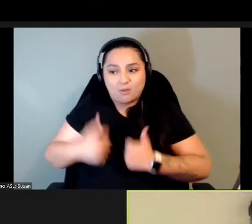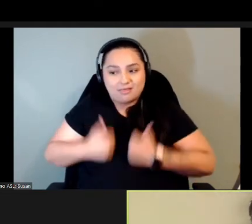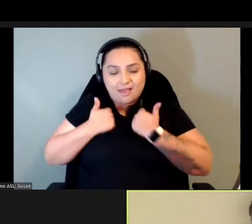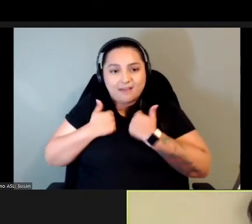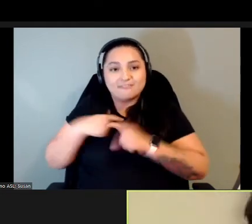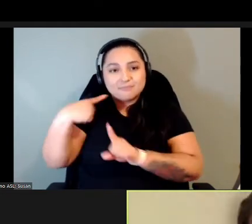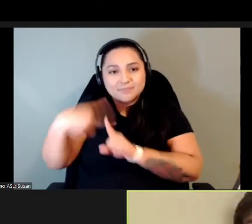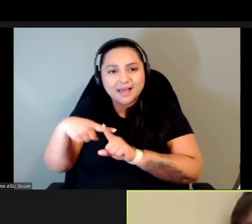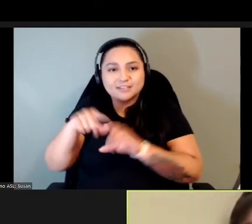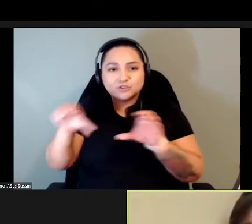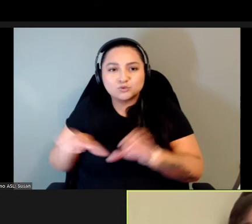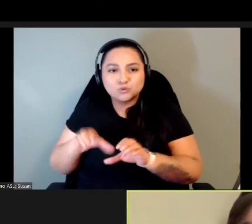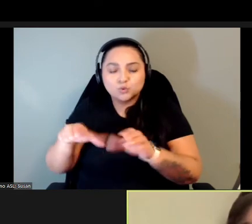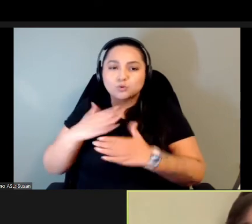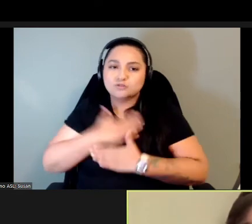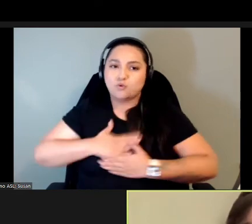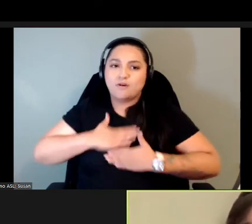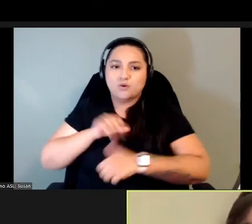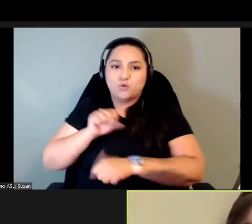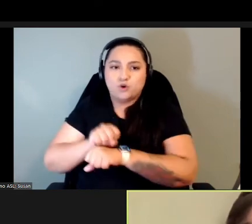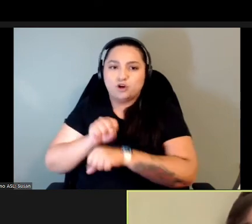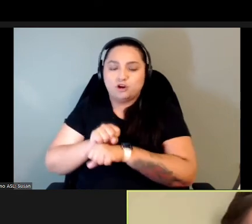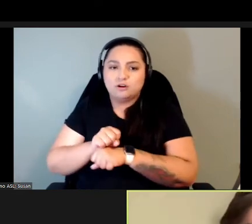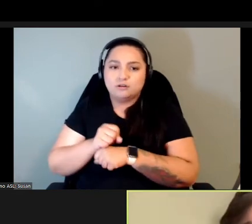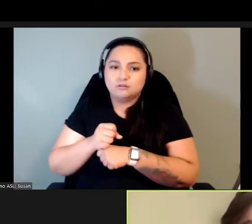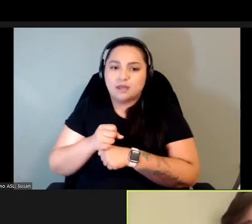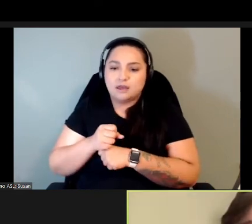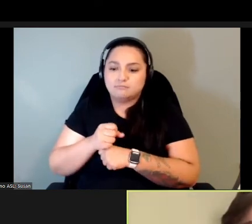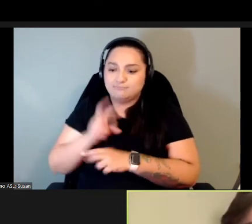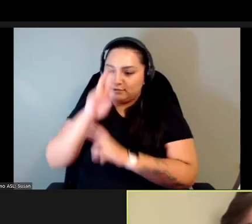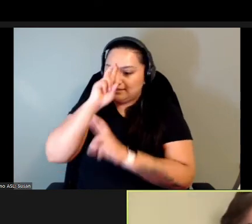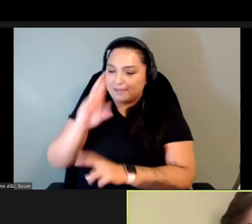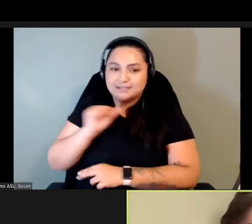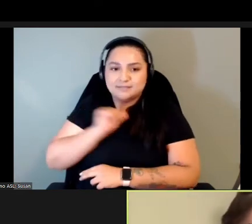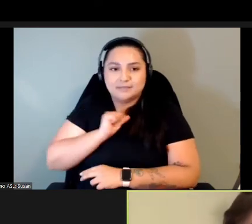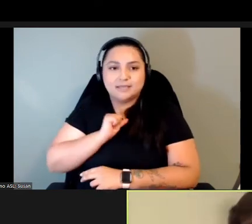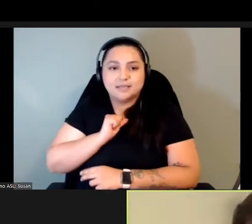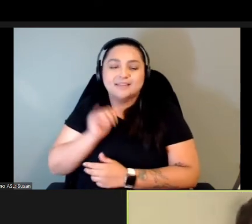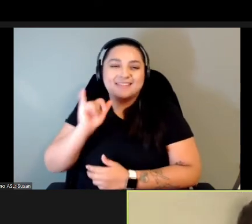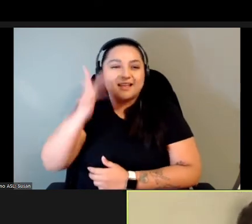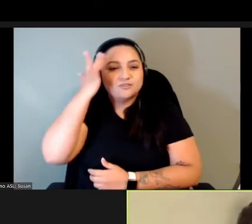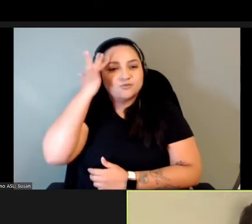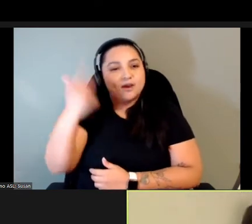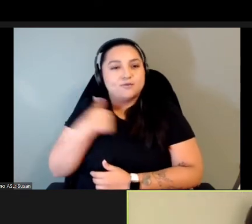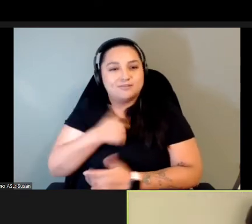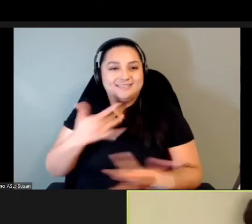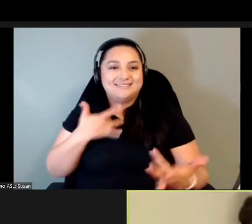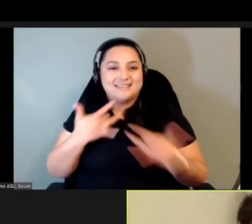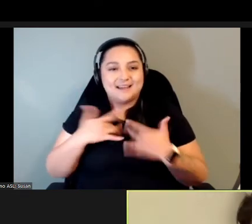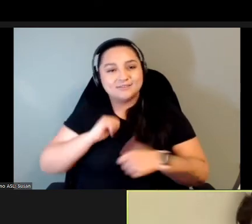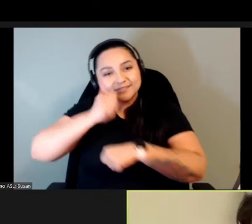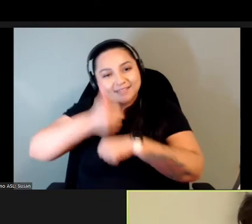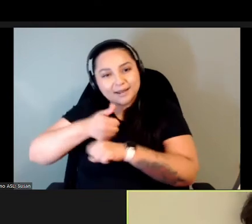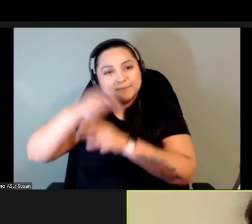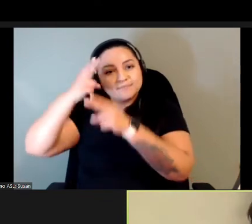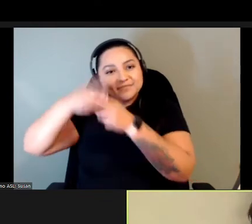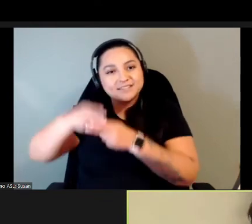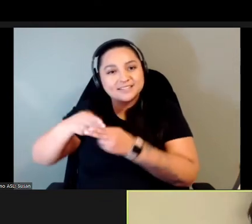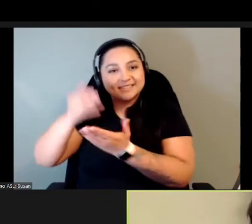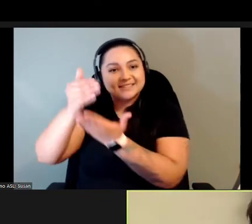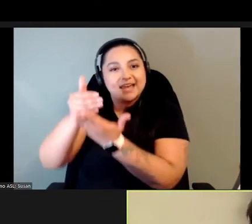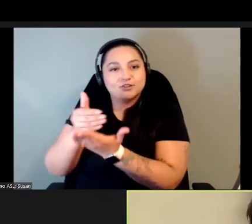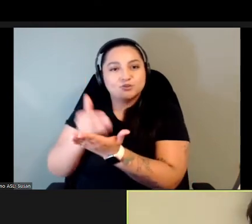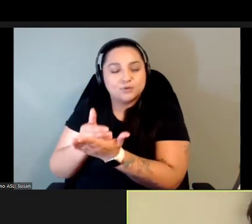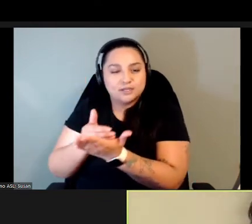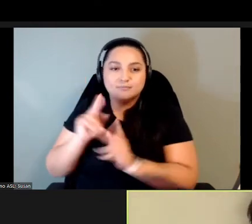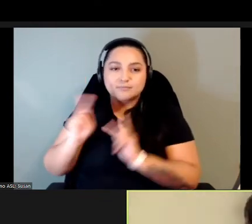me. And this is also why we're so excited to make a directory, so people can see, there's someone near me that I can work